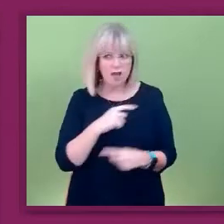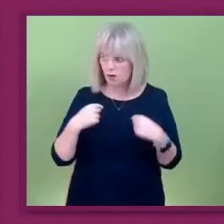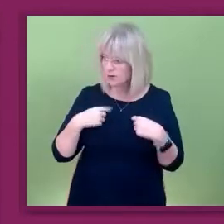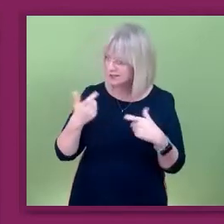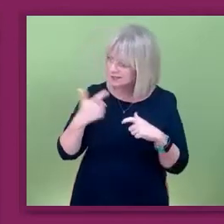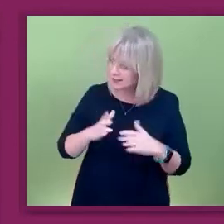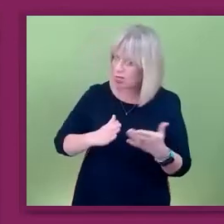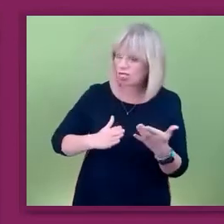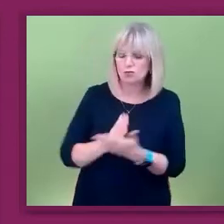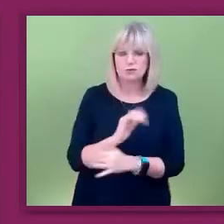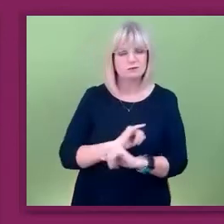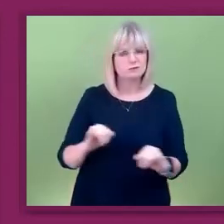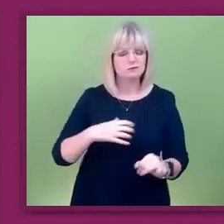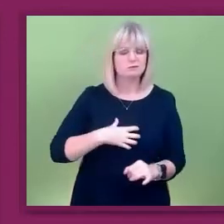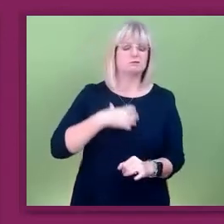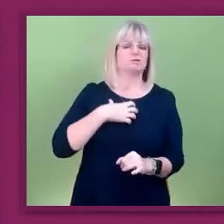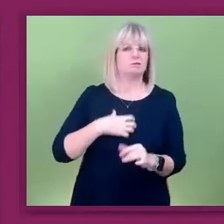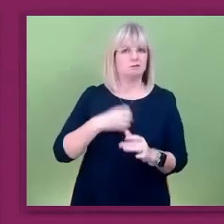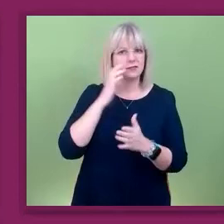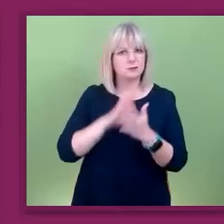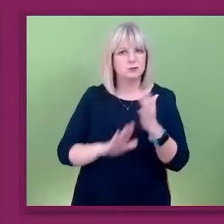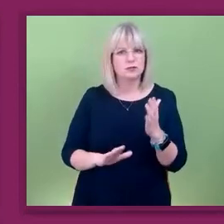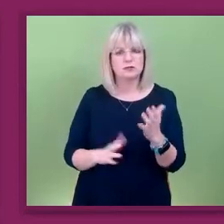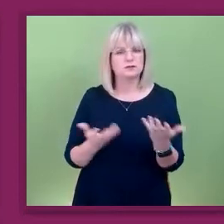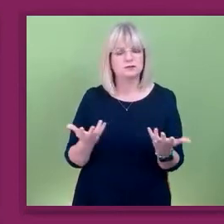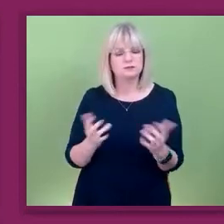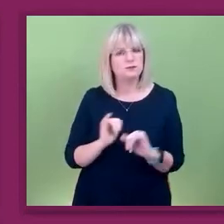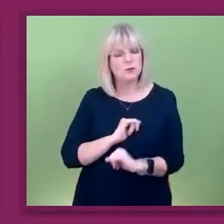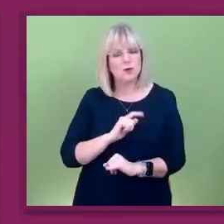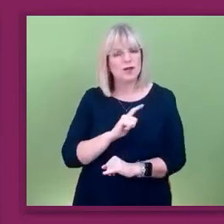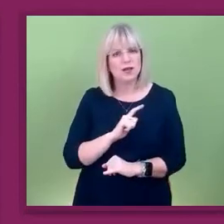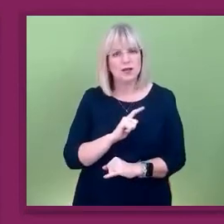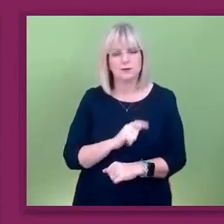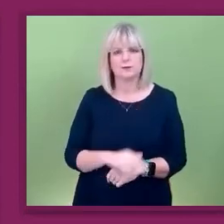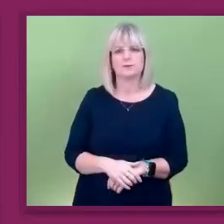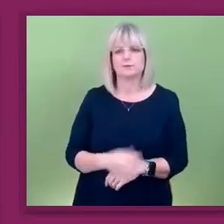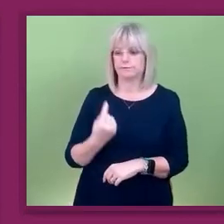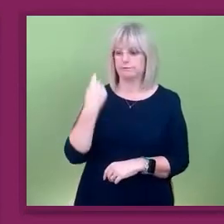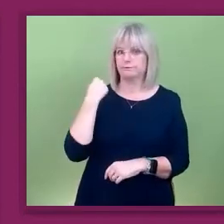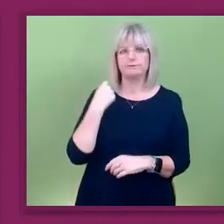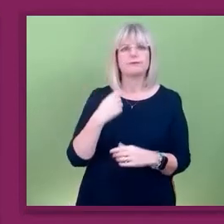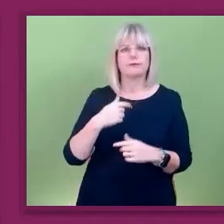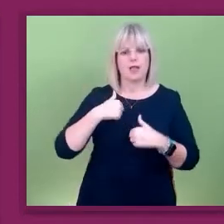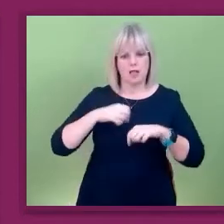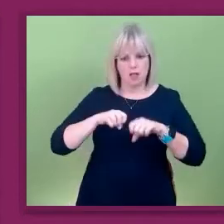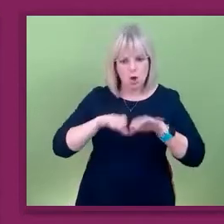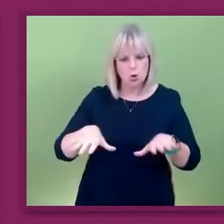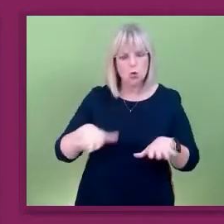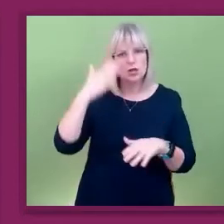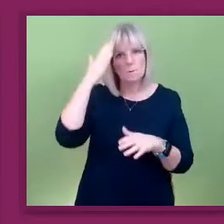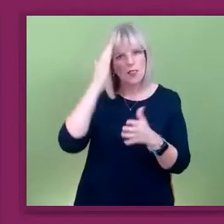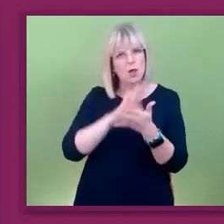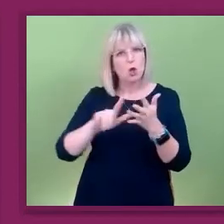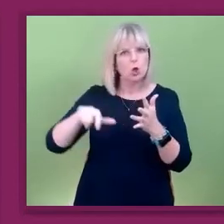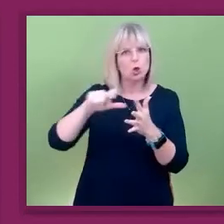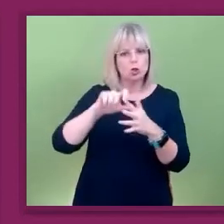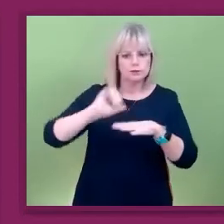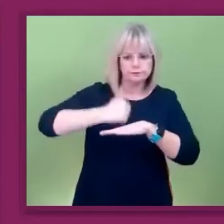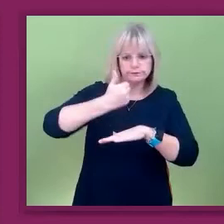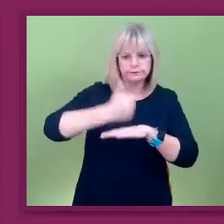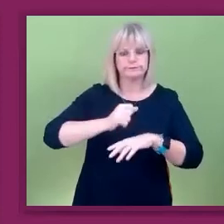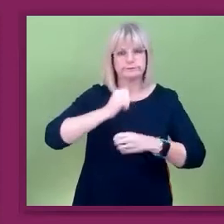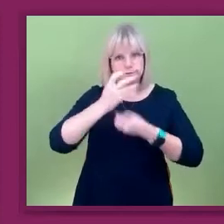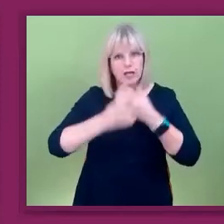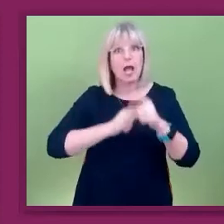up. When I launched the motherhood group 4.5 years ago, and I was trying to raise awareness, trying to speak about these key issues, I was being ignored. I